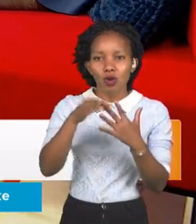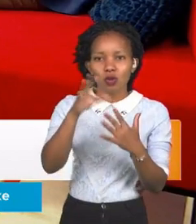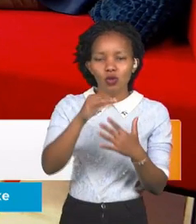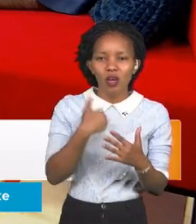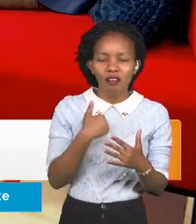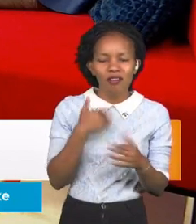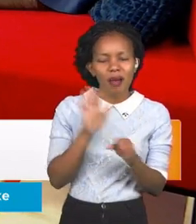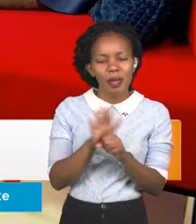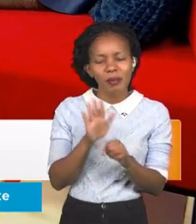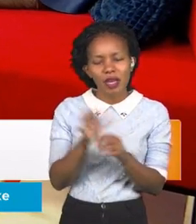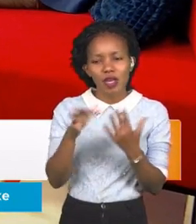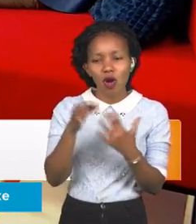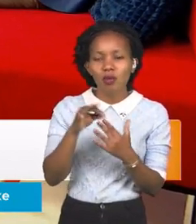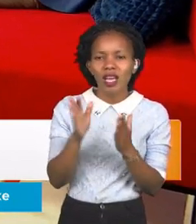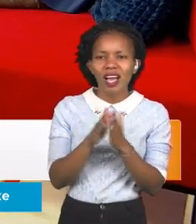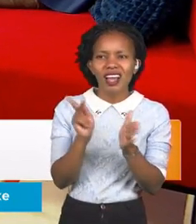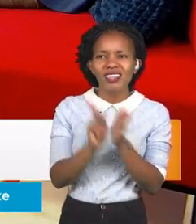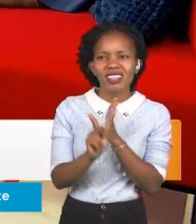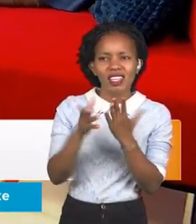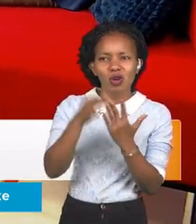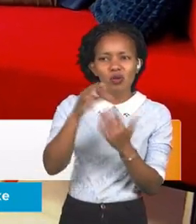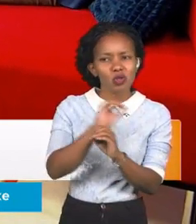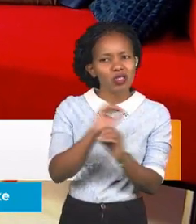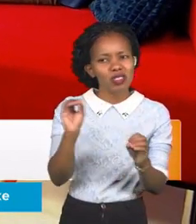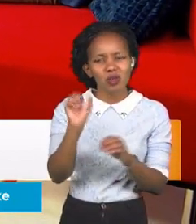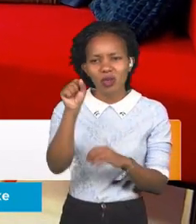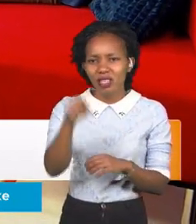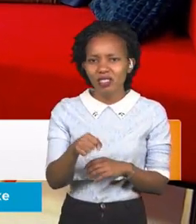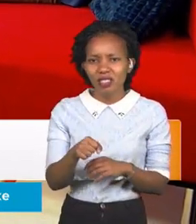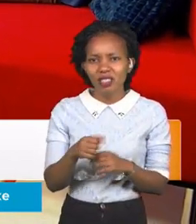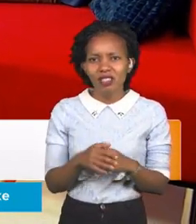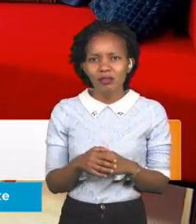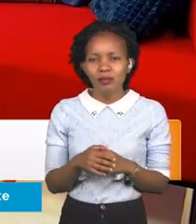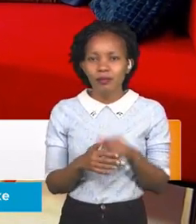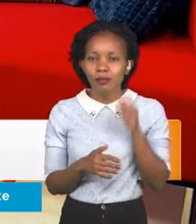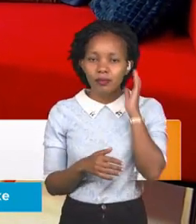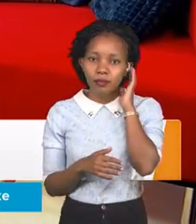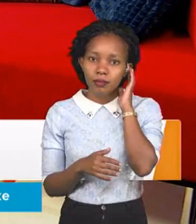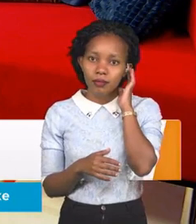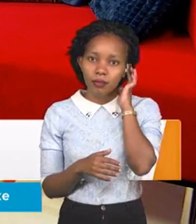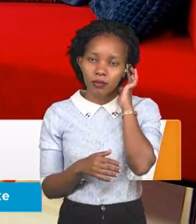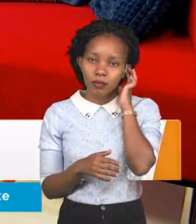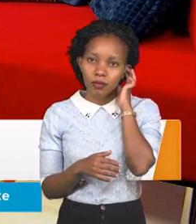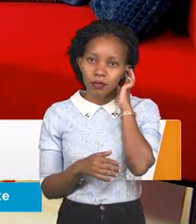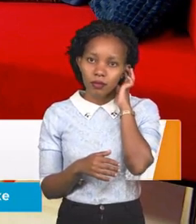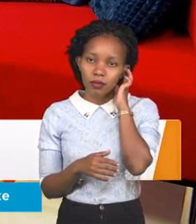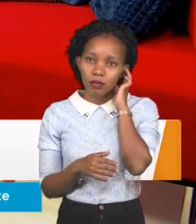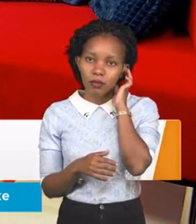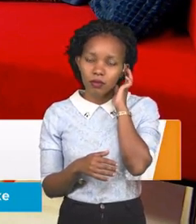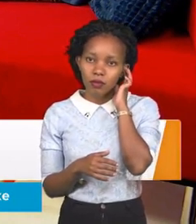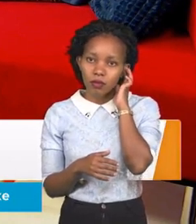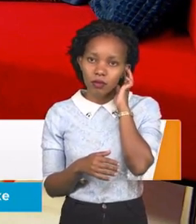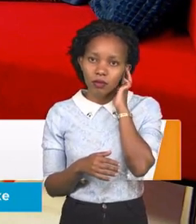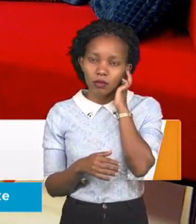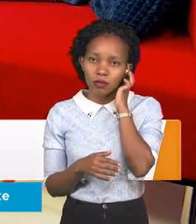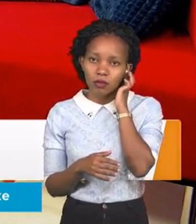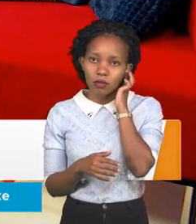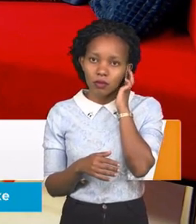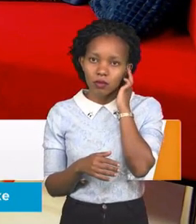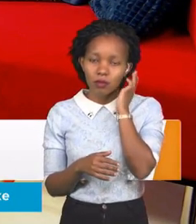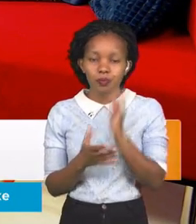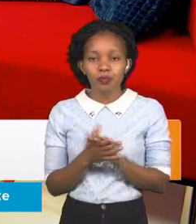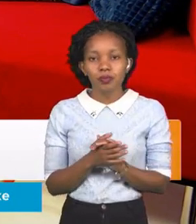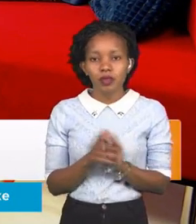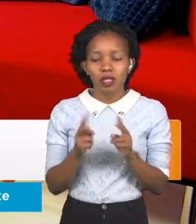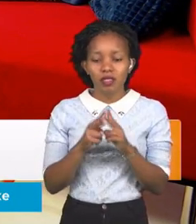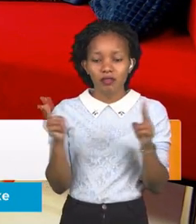so many options. And killing is not an option. True. Yeah. I think, first, as you've put it correctly, it's